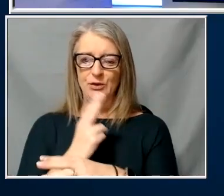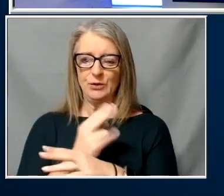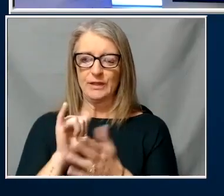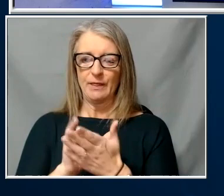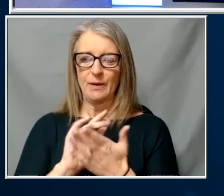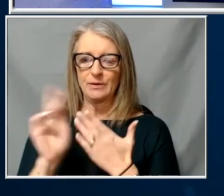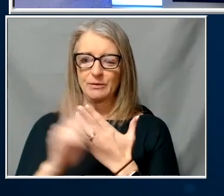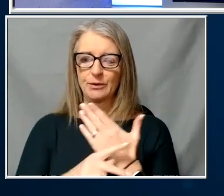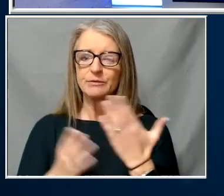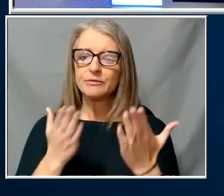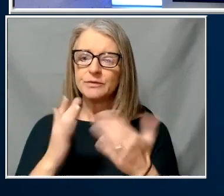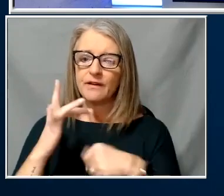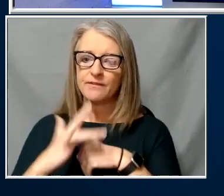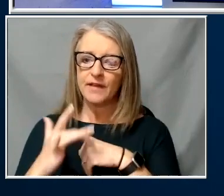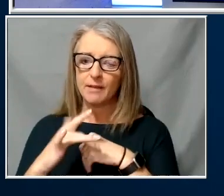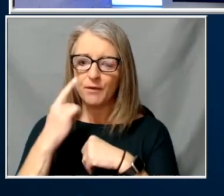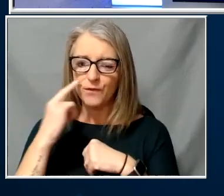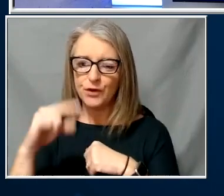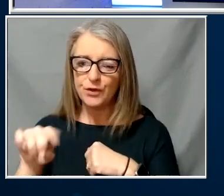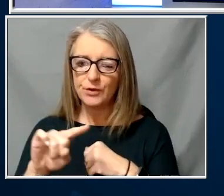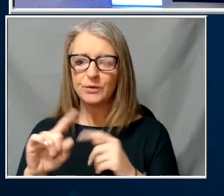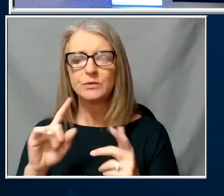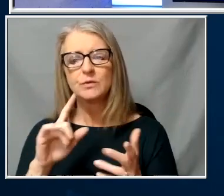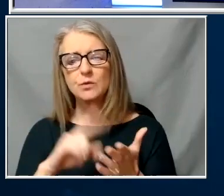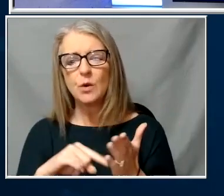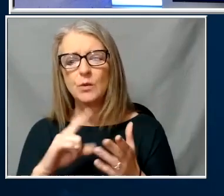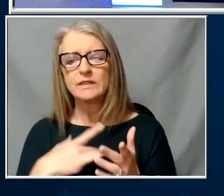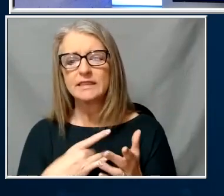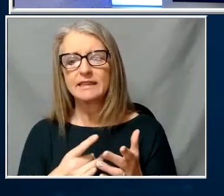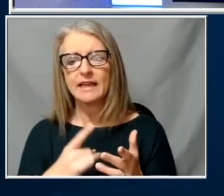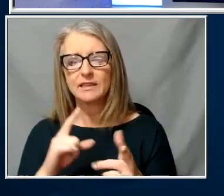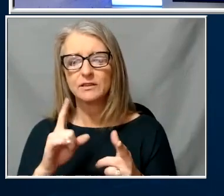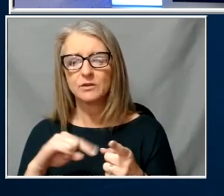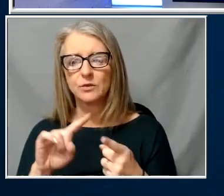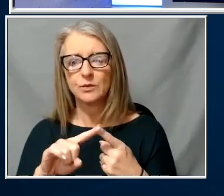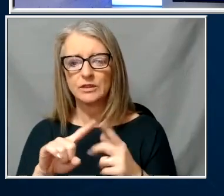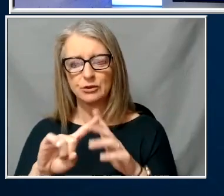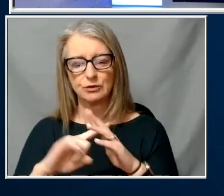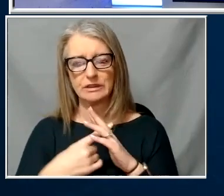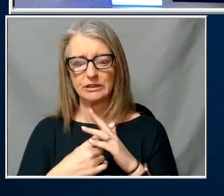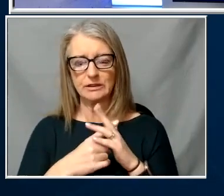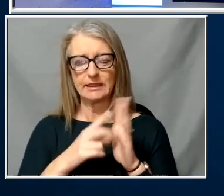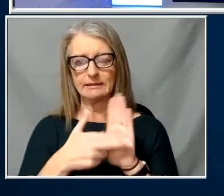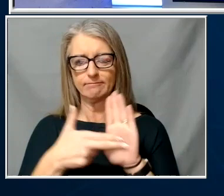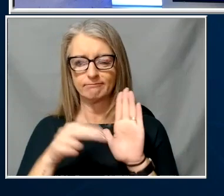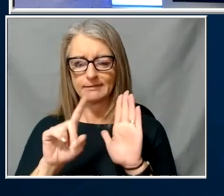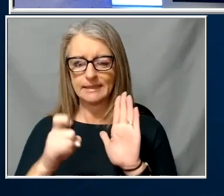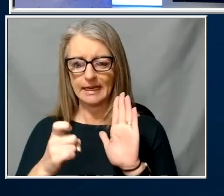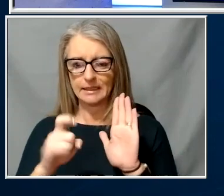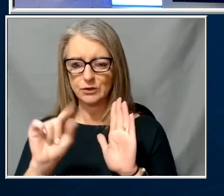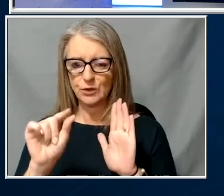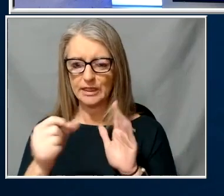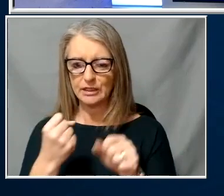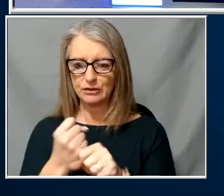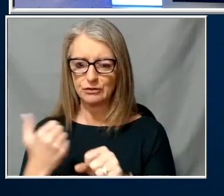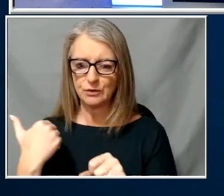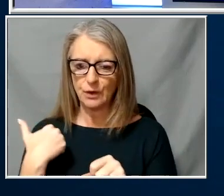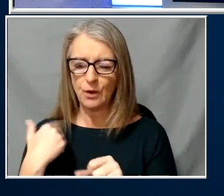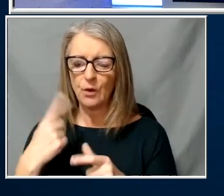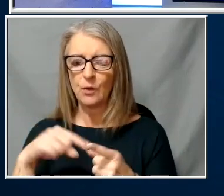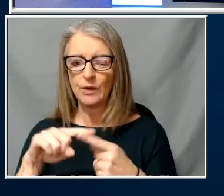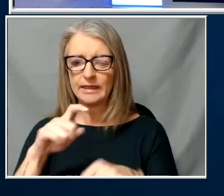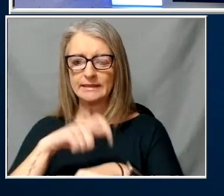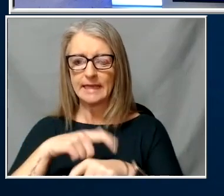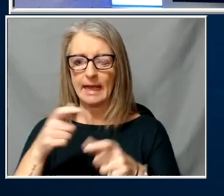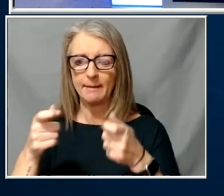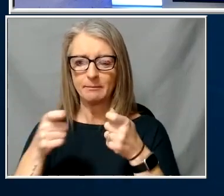and services available to you. What was it like, though, Susan, when you were initially diagnosed with this 20 years ago? Was there a time when it was hard to